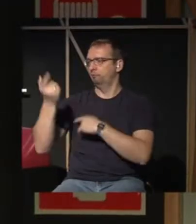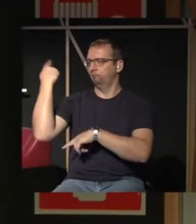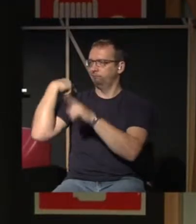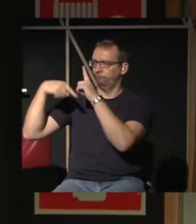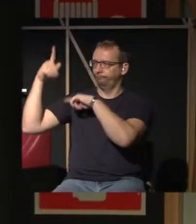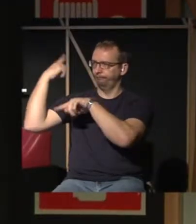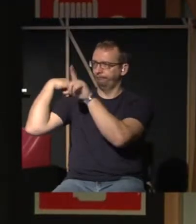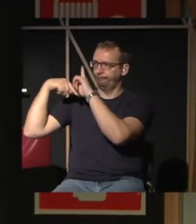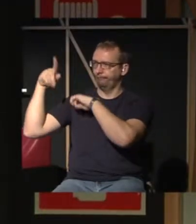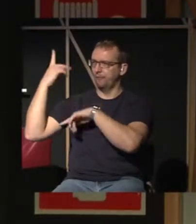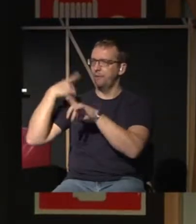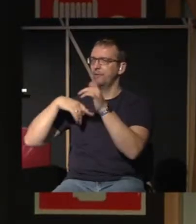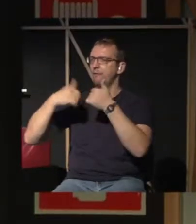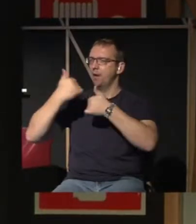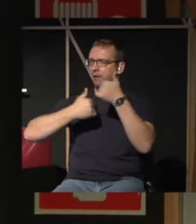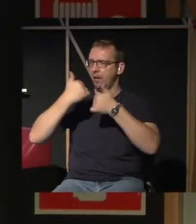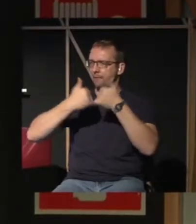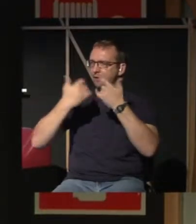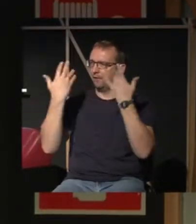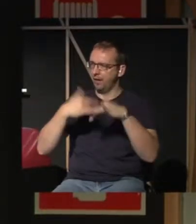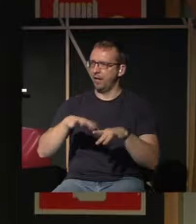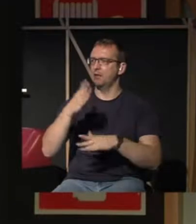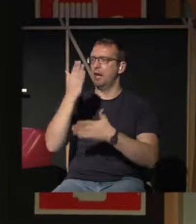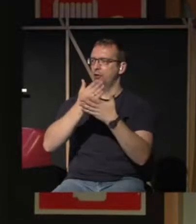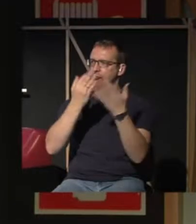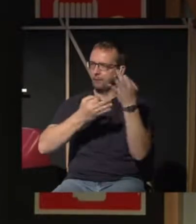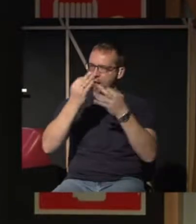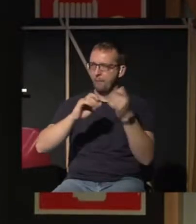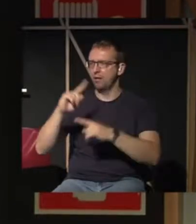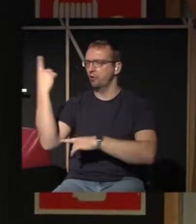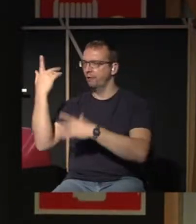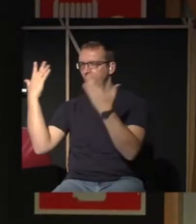the 2018 FIFA World Cup in Russia.